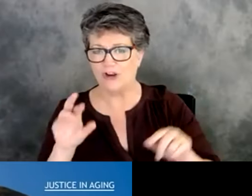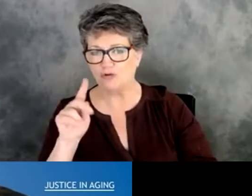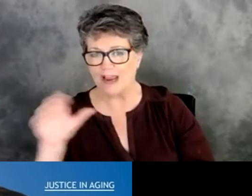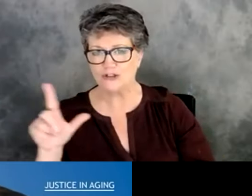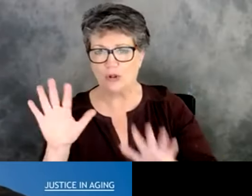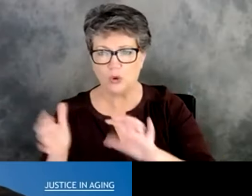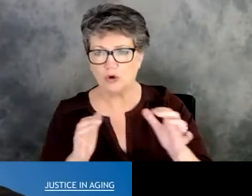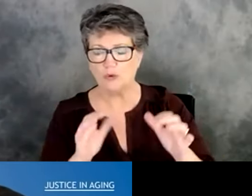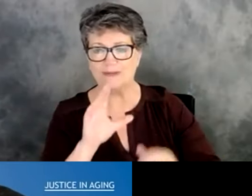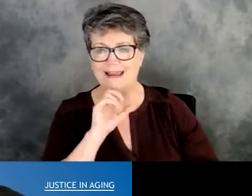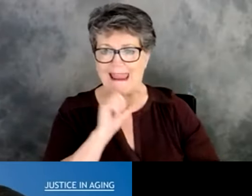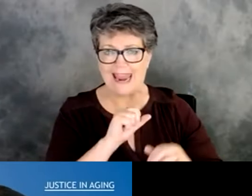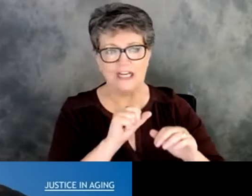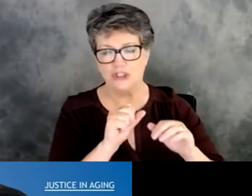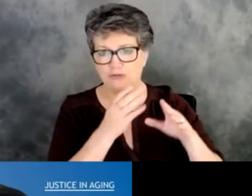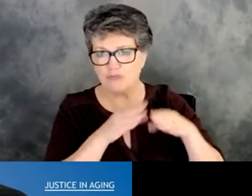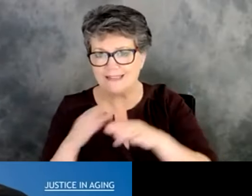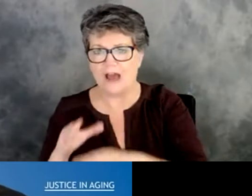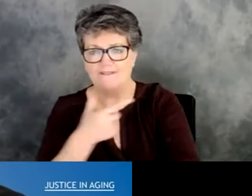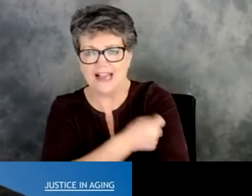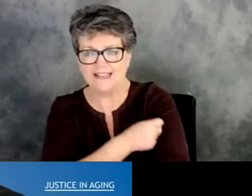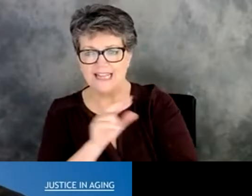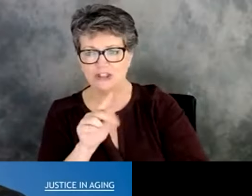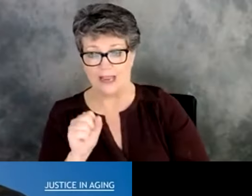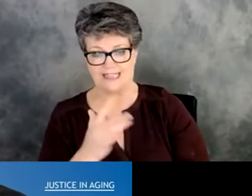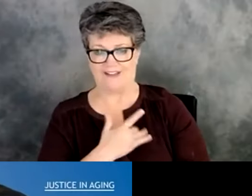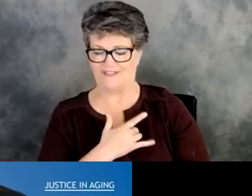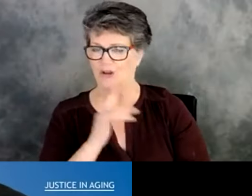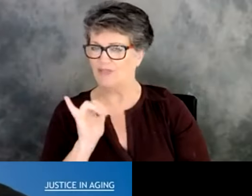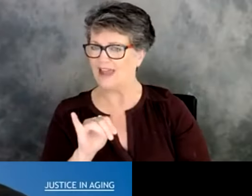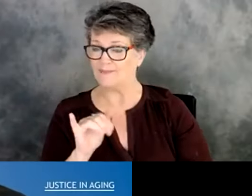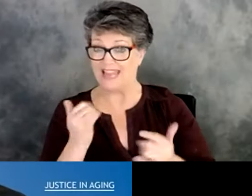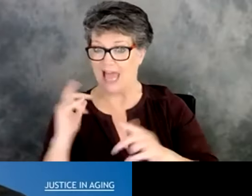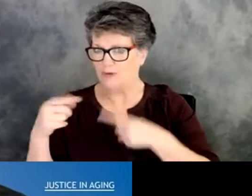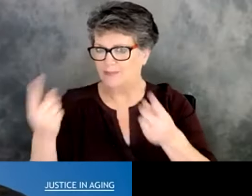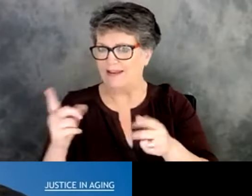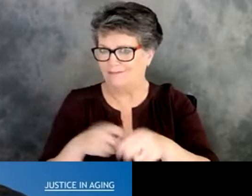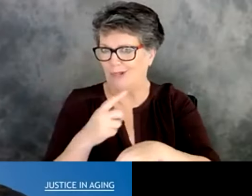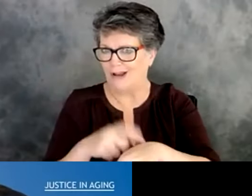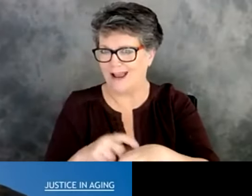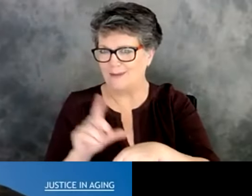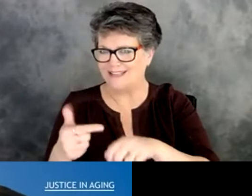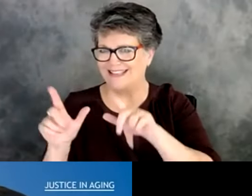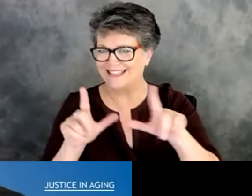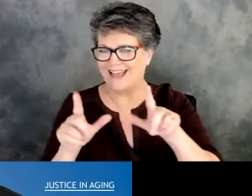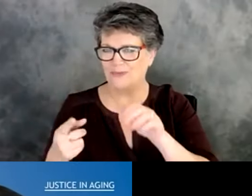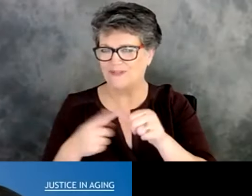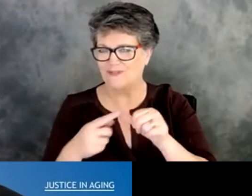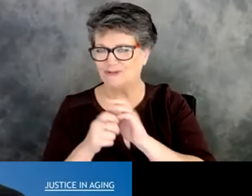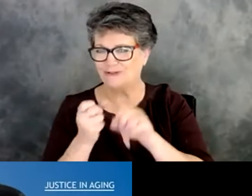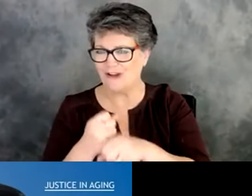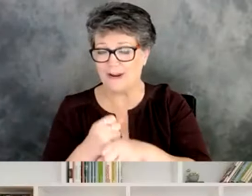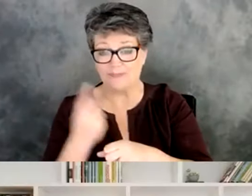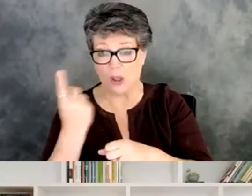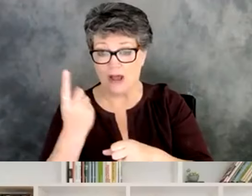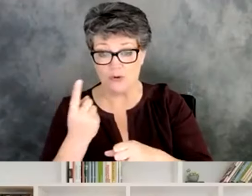and then the age breakdowns of vaccination rates. And I feel like that was, now it's been a while since that slide was first created. And I'm wondering,